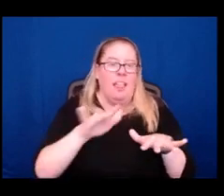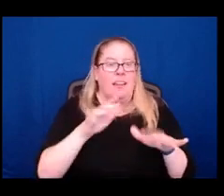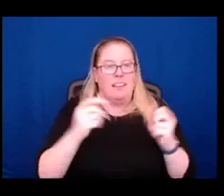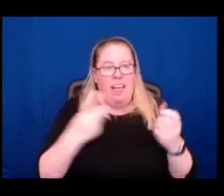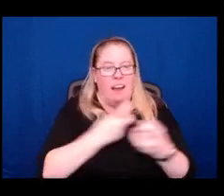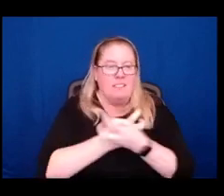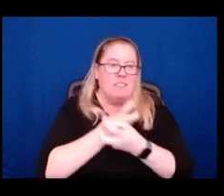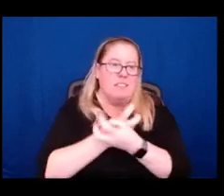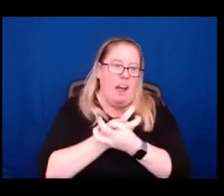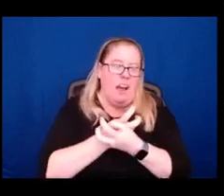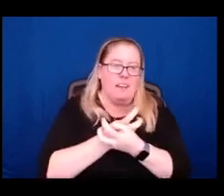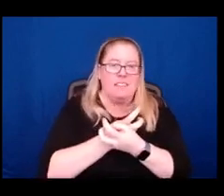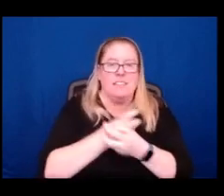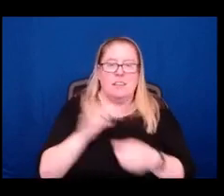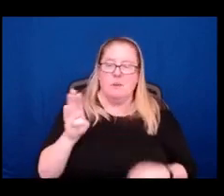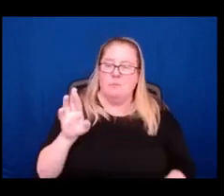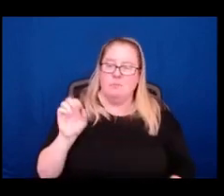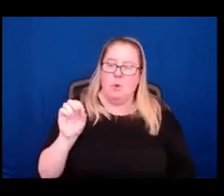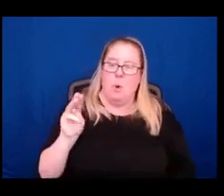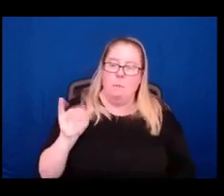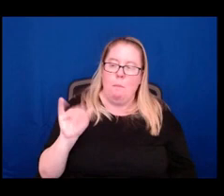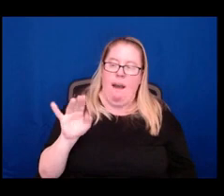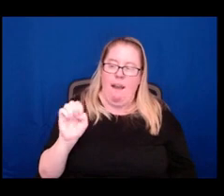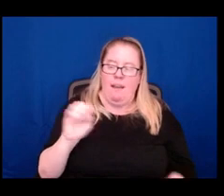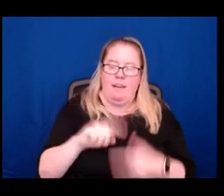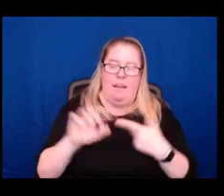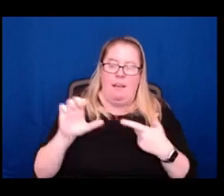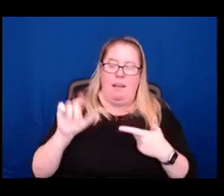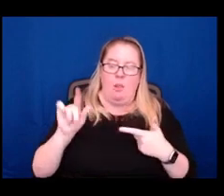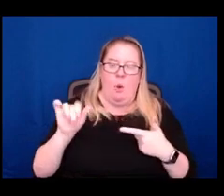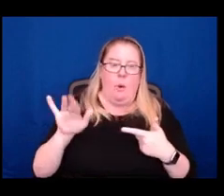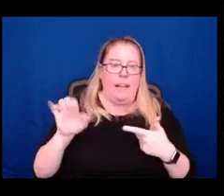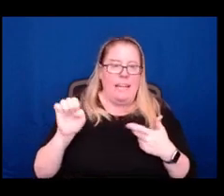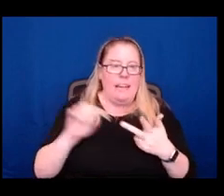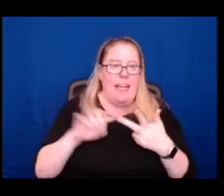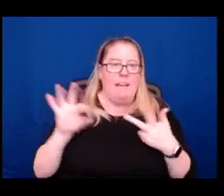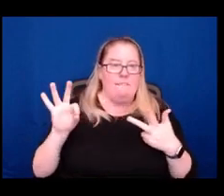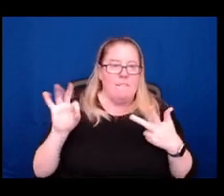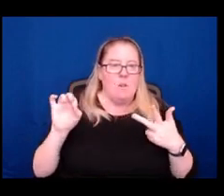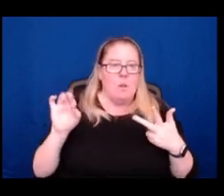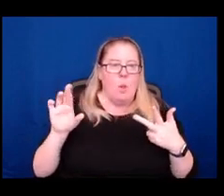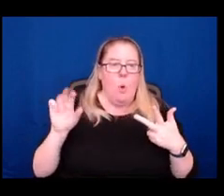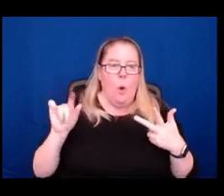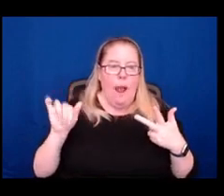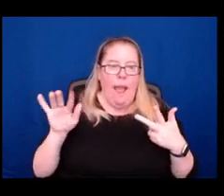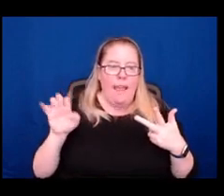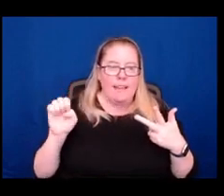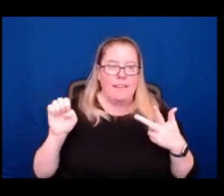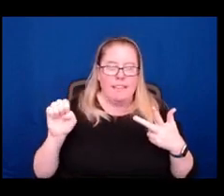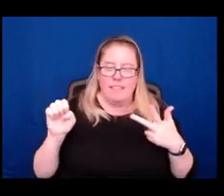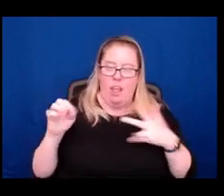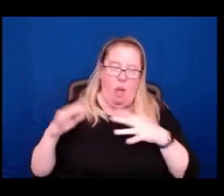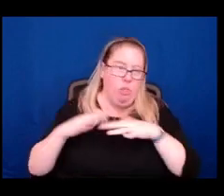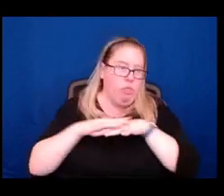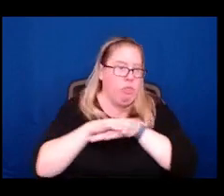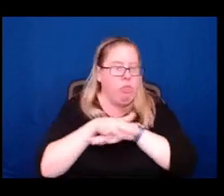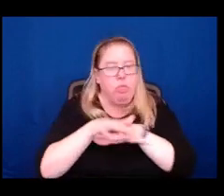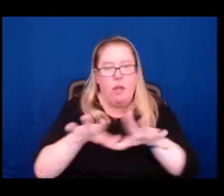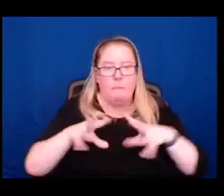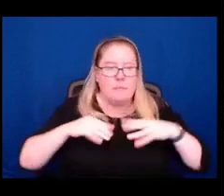toxins like bromide, chlorine, and fluoride all interfere with iodine absorption in the